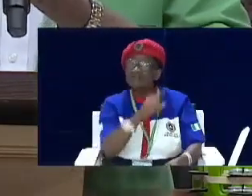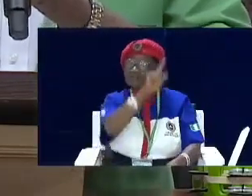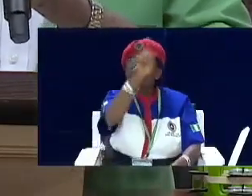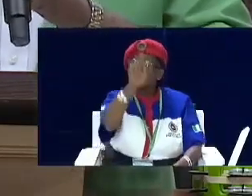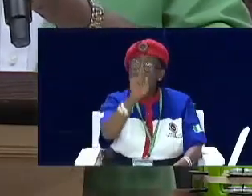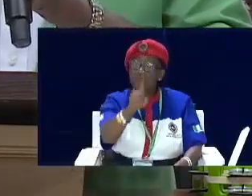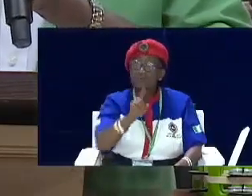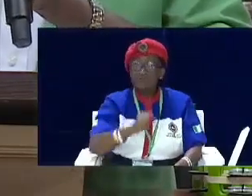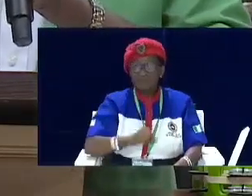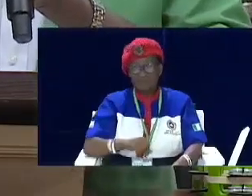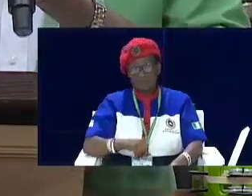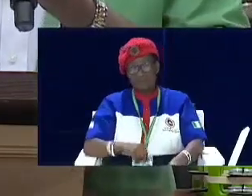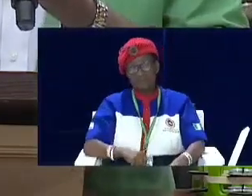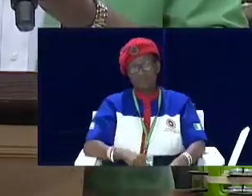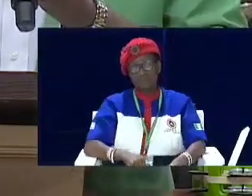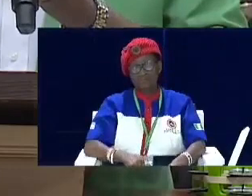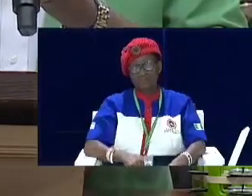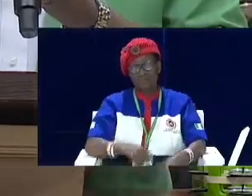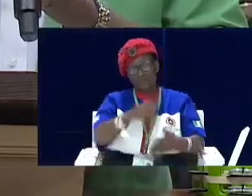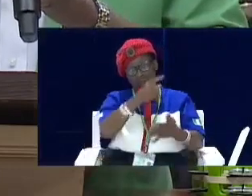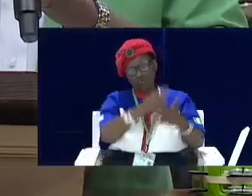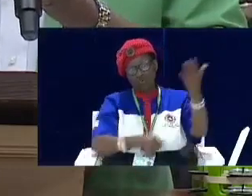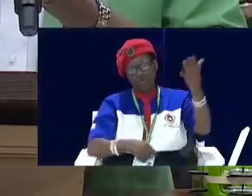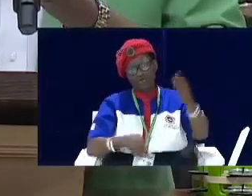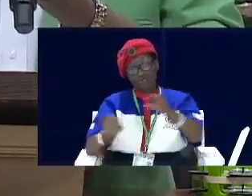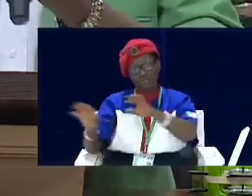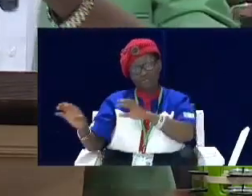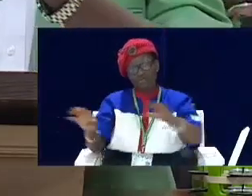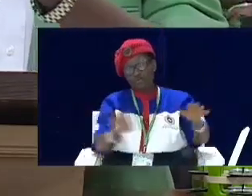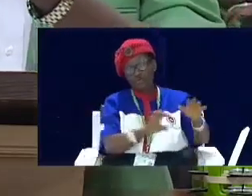What do you want out of this Congress?